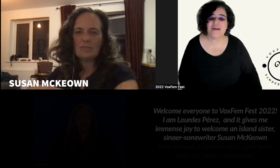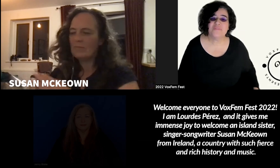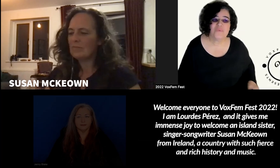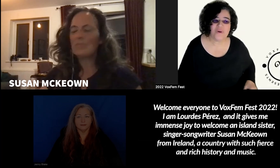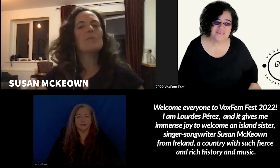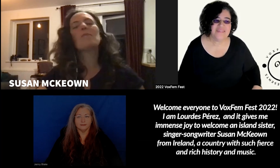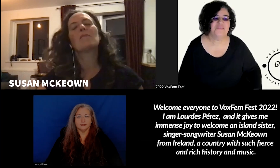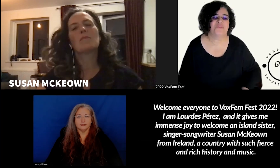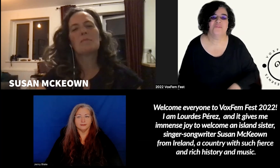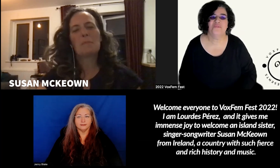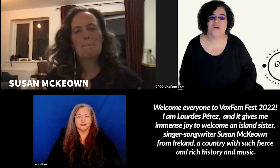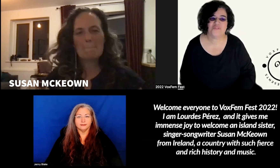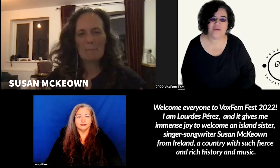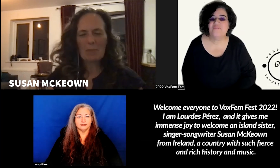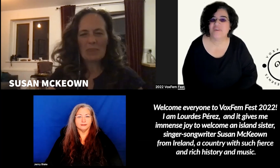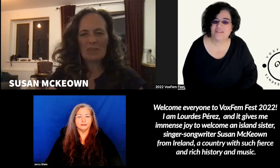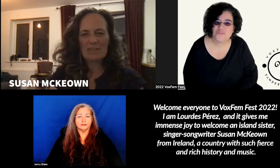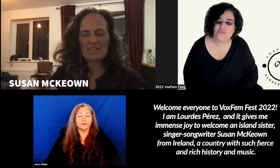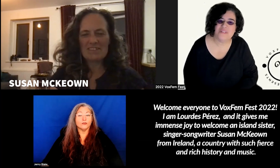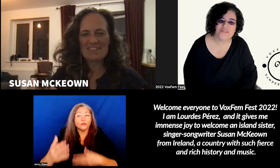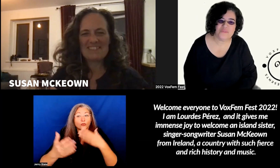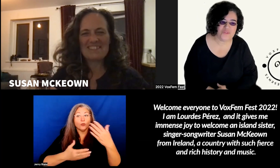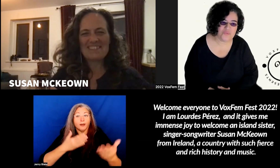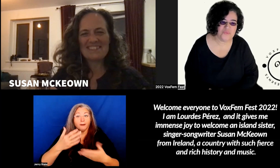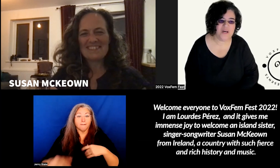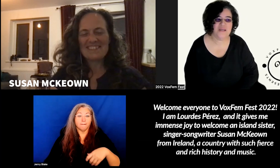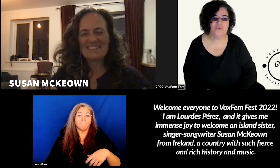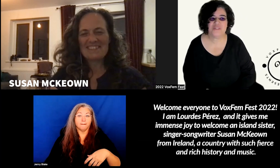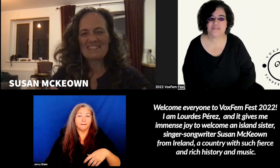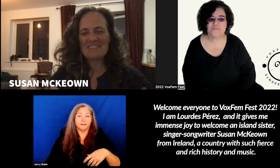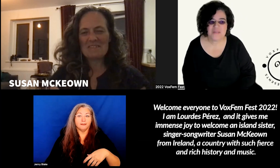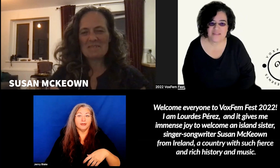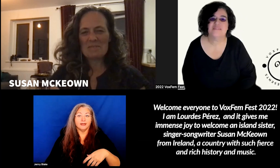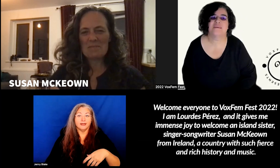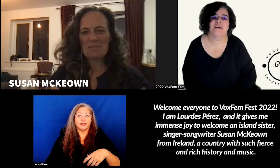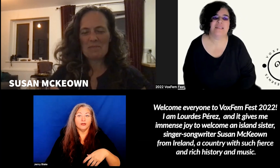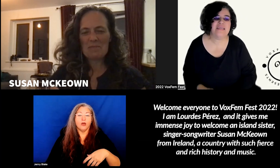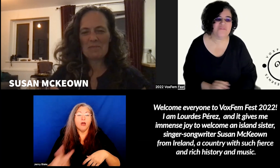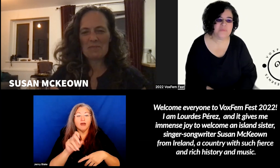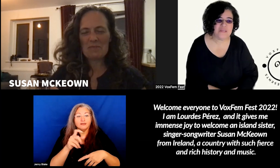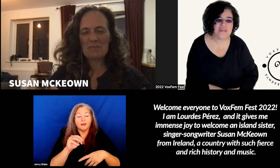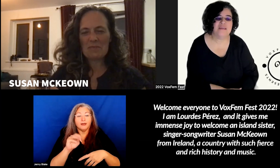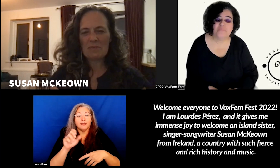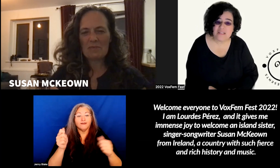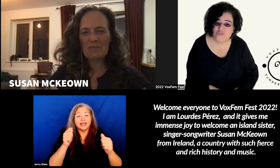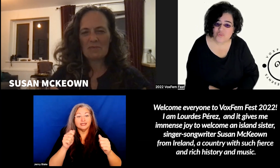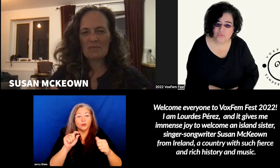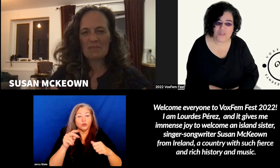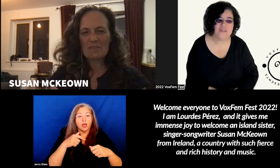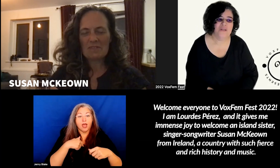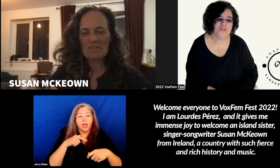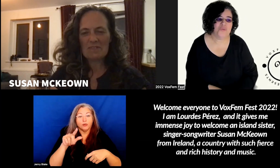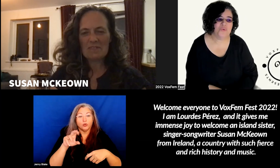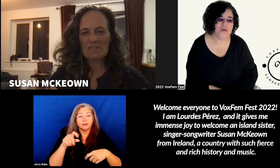Welcome, everyone, to VoxFem Fest 2022. I am Lourdes Pérez, and it gives me immense